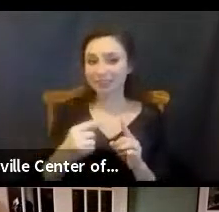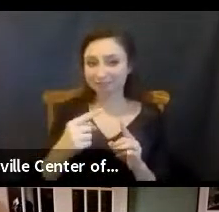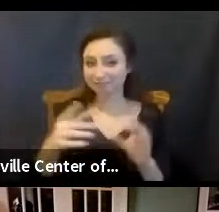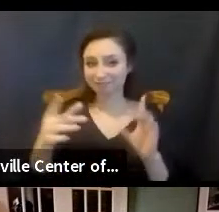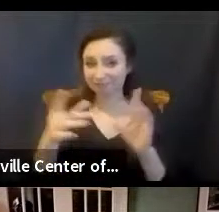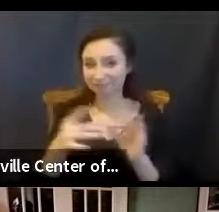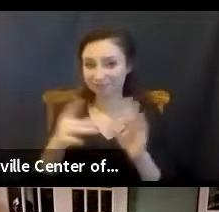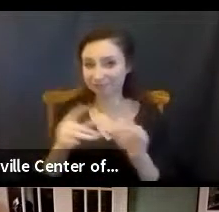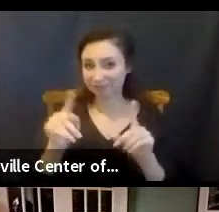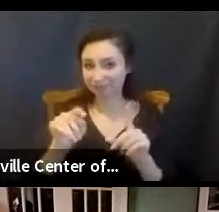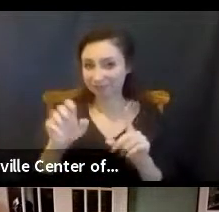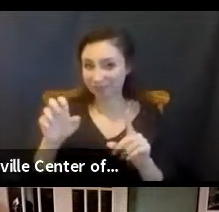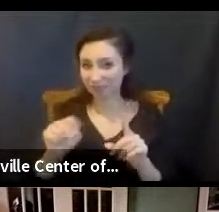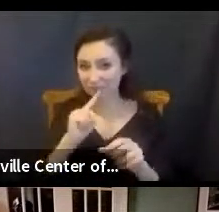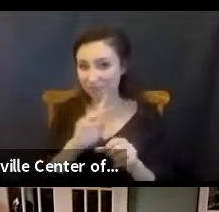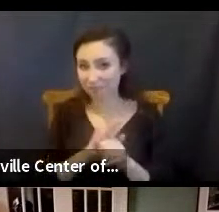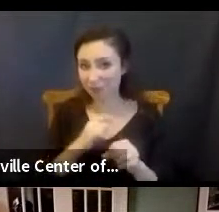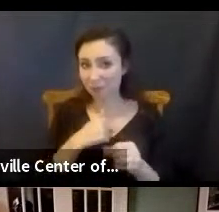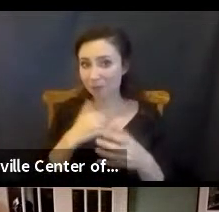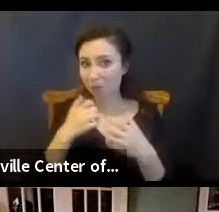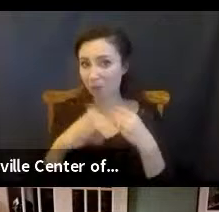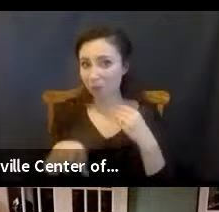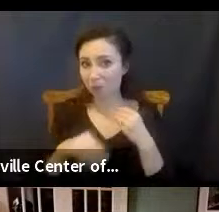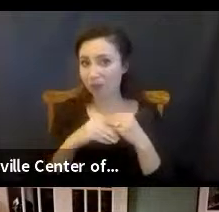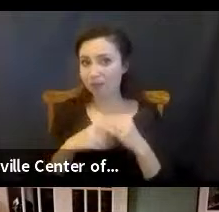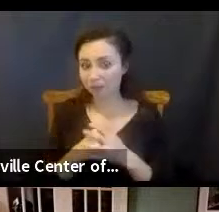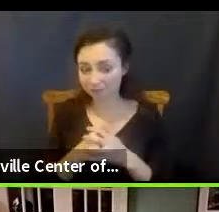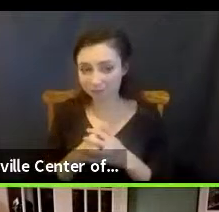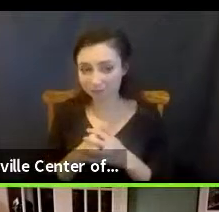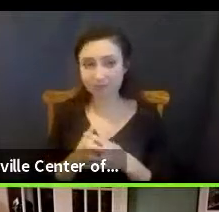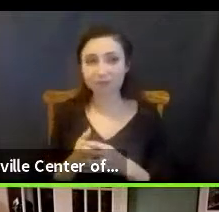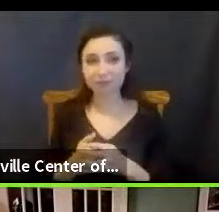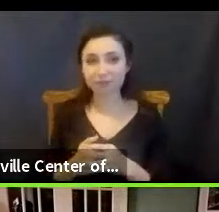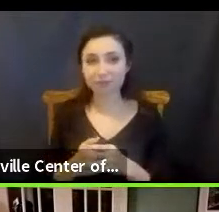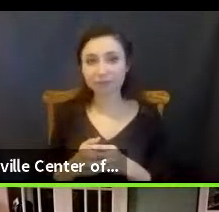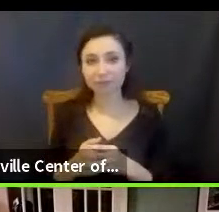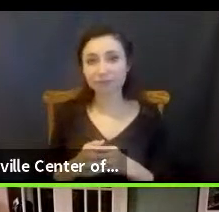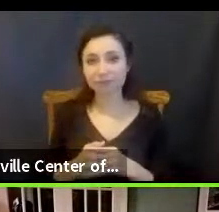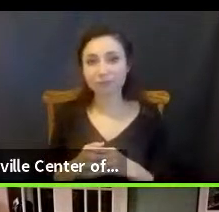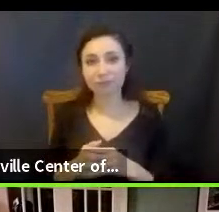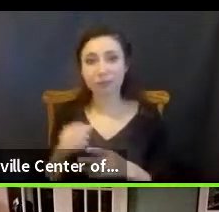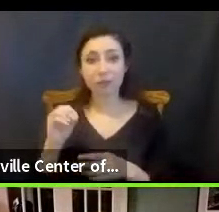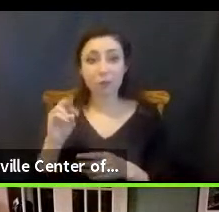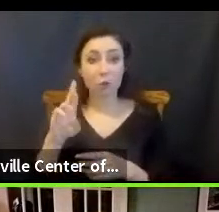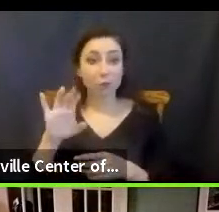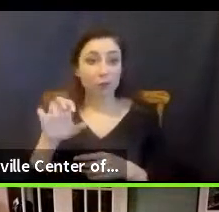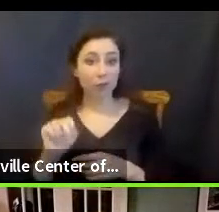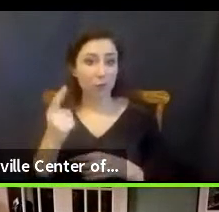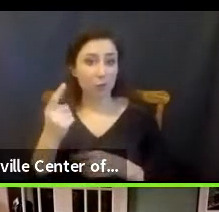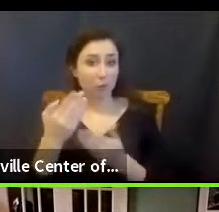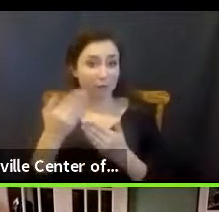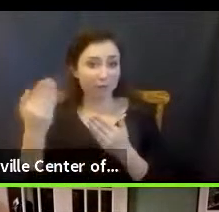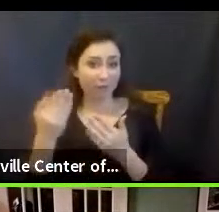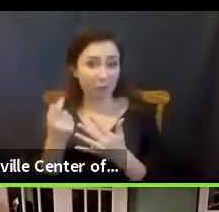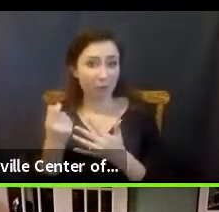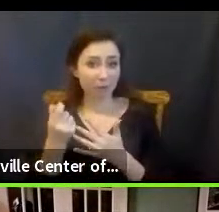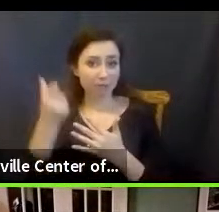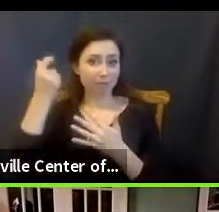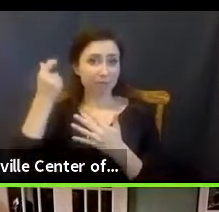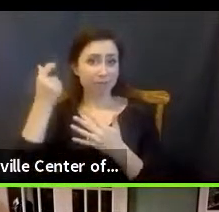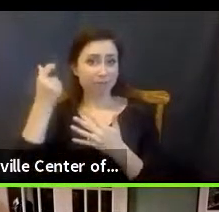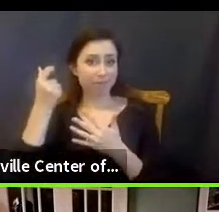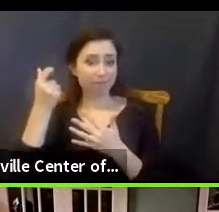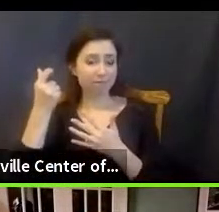I would like for that to be inserted in there. Well, one thing we're doing is we're rescinding a public